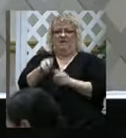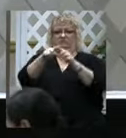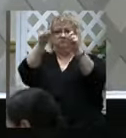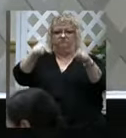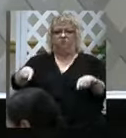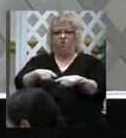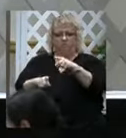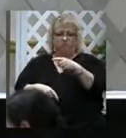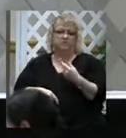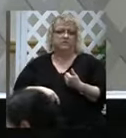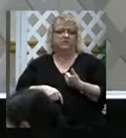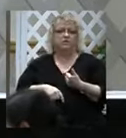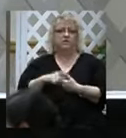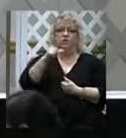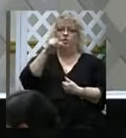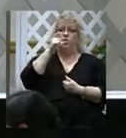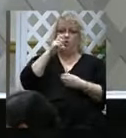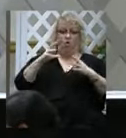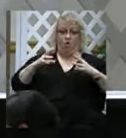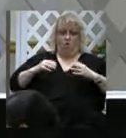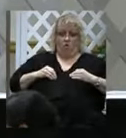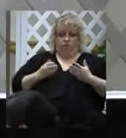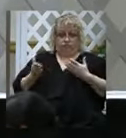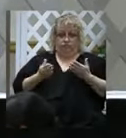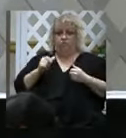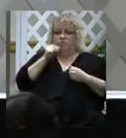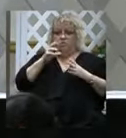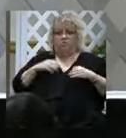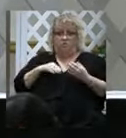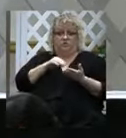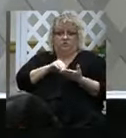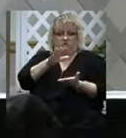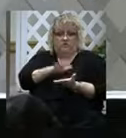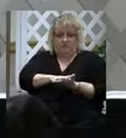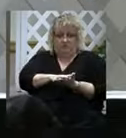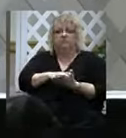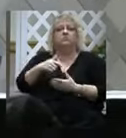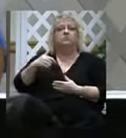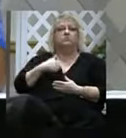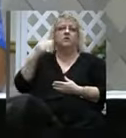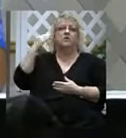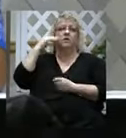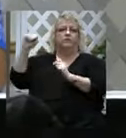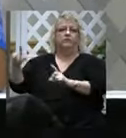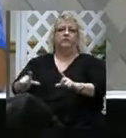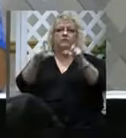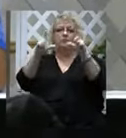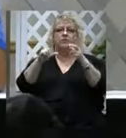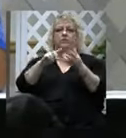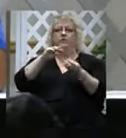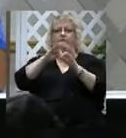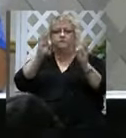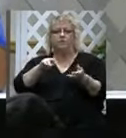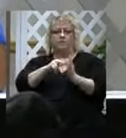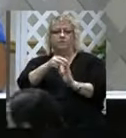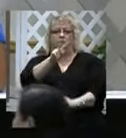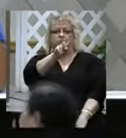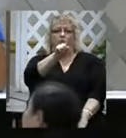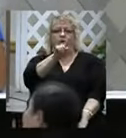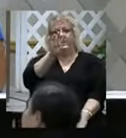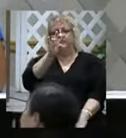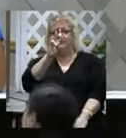of the service, the one that knows what processes are in place, will know to pull out Form 21573 because